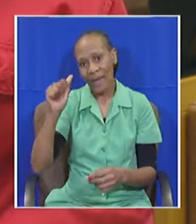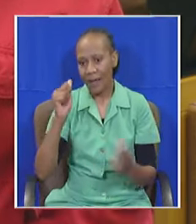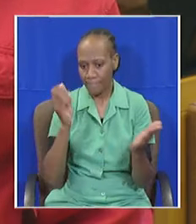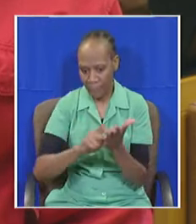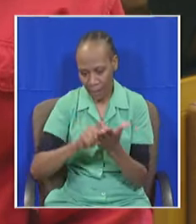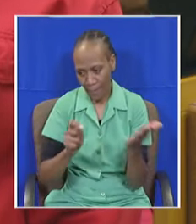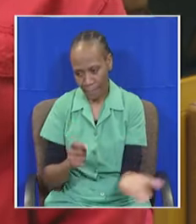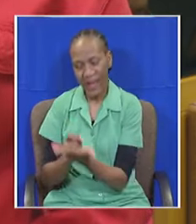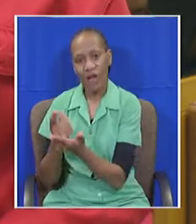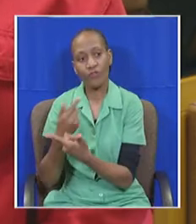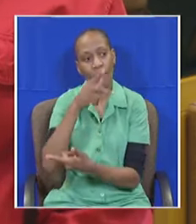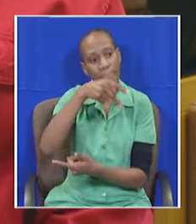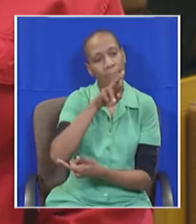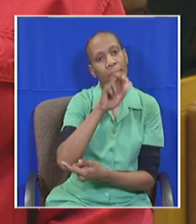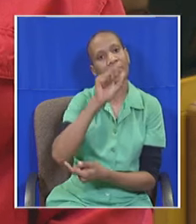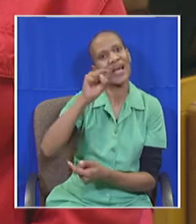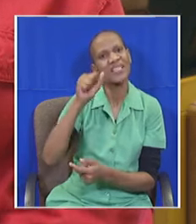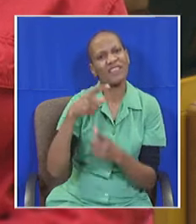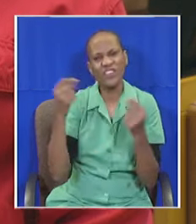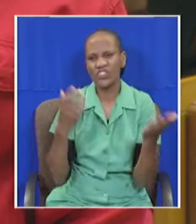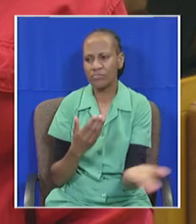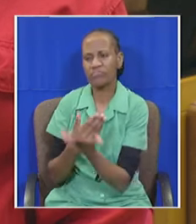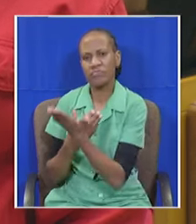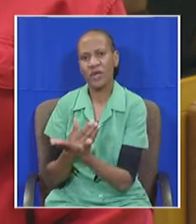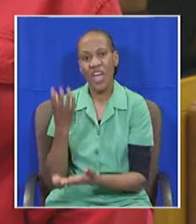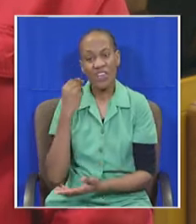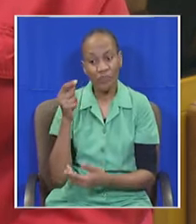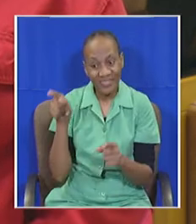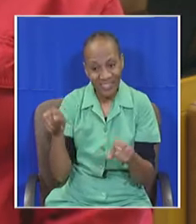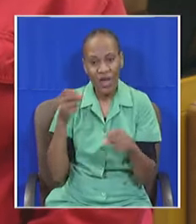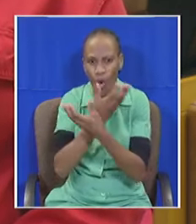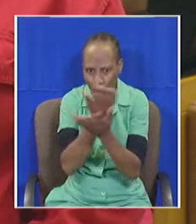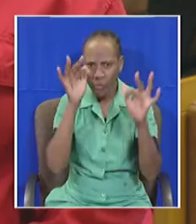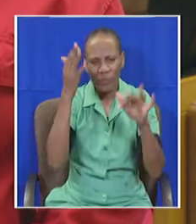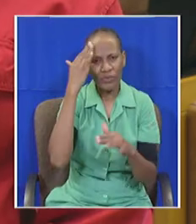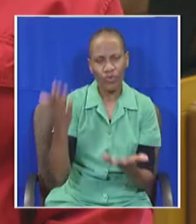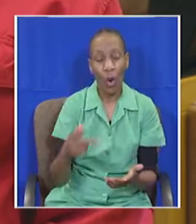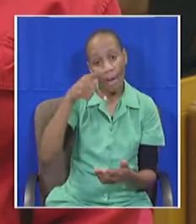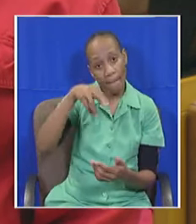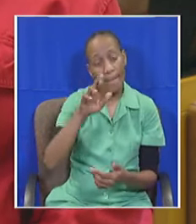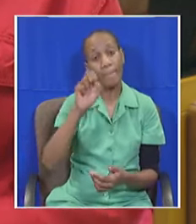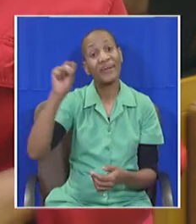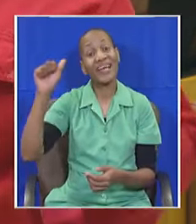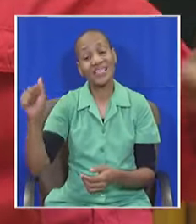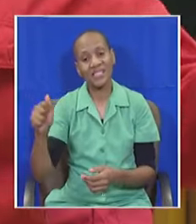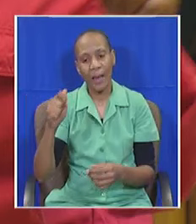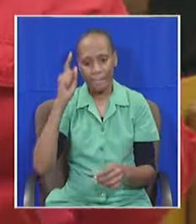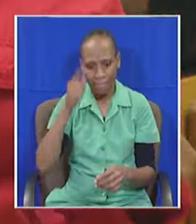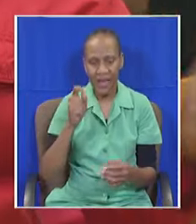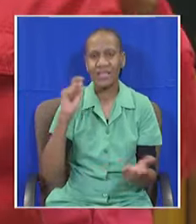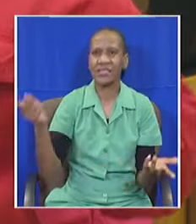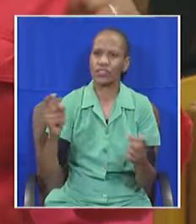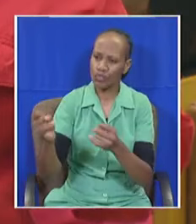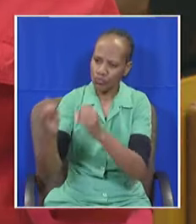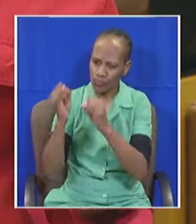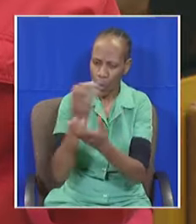by PRASA, and that information is public knowledge. PRASA, in actual fact, is supposed thank to summon much. All those